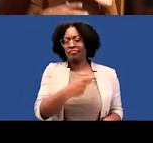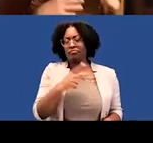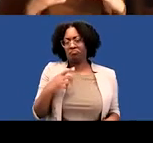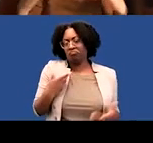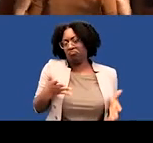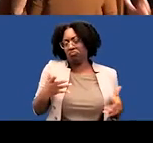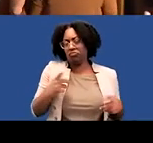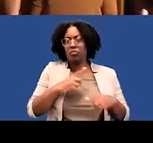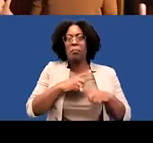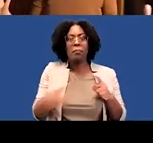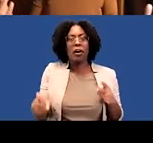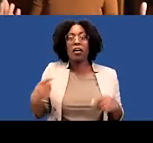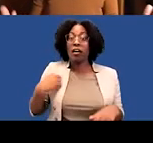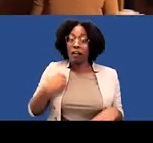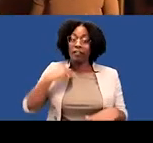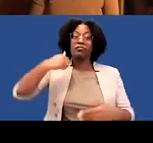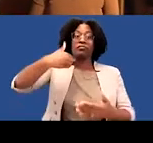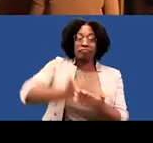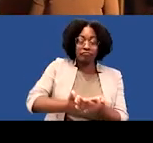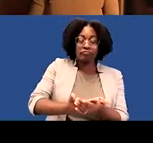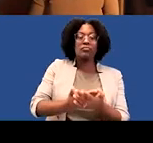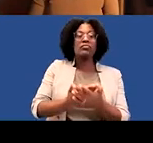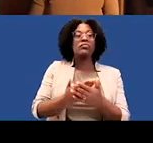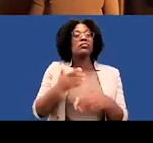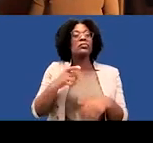20 of us spilling out